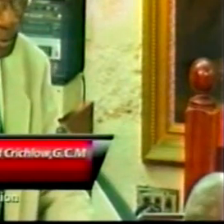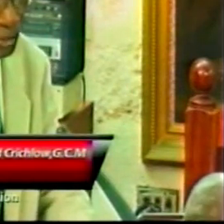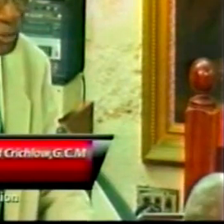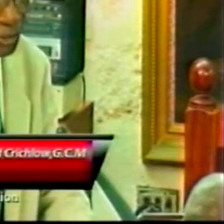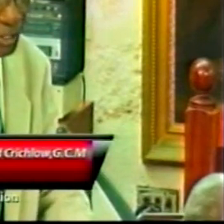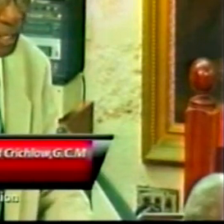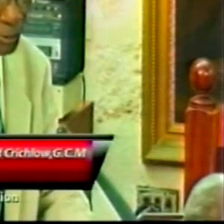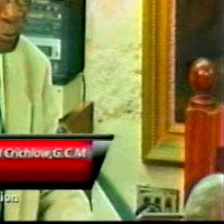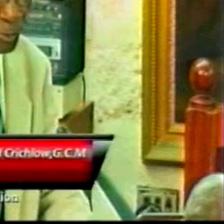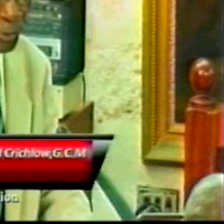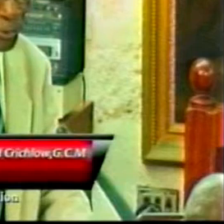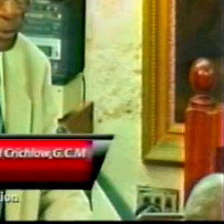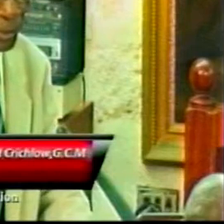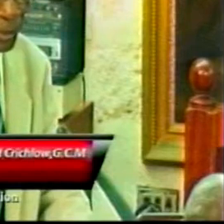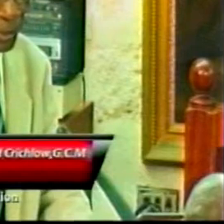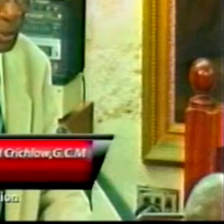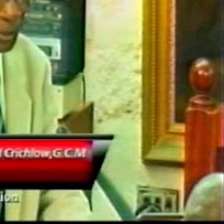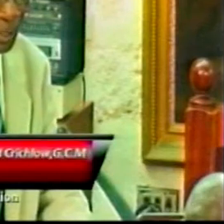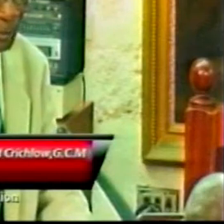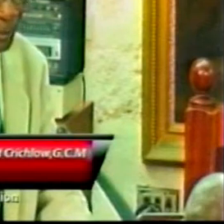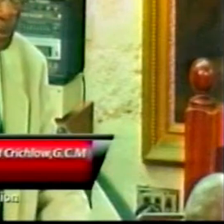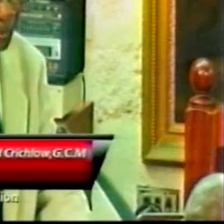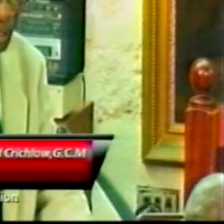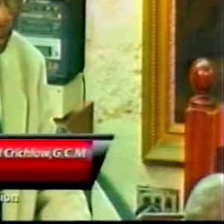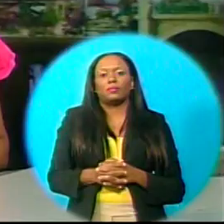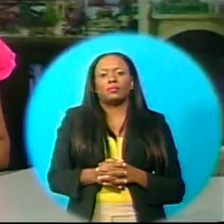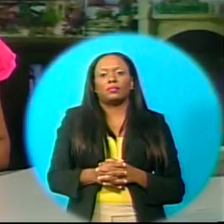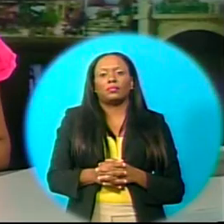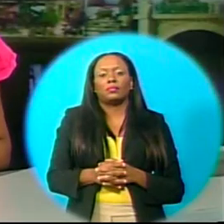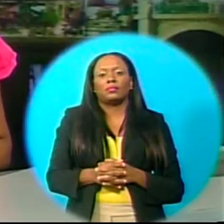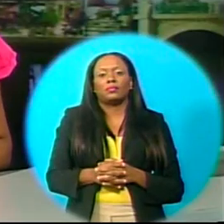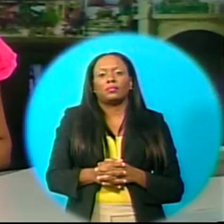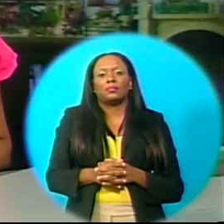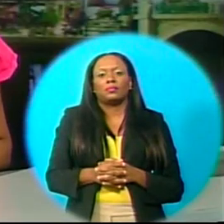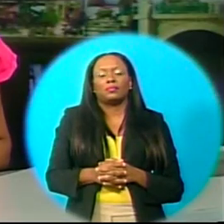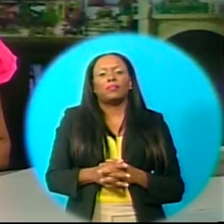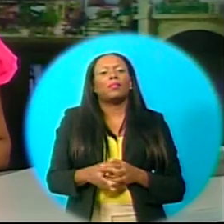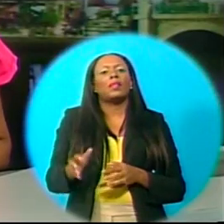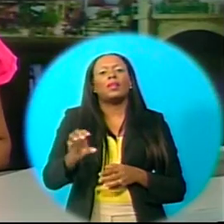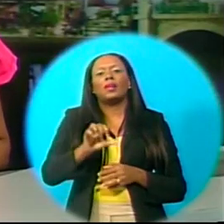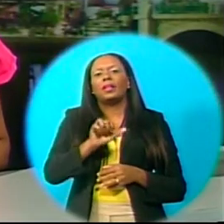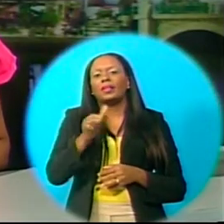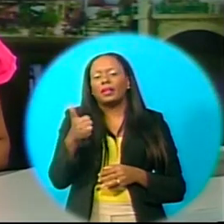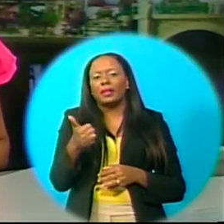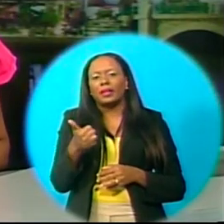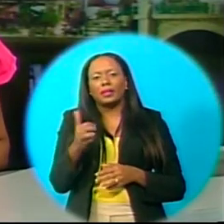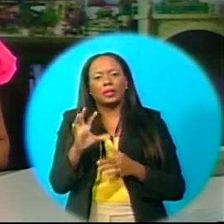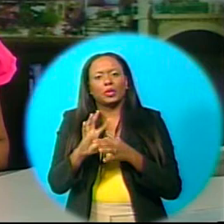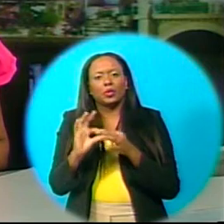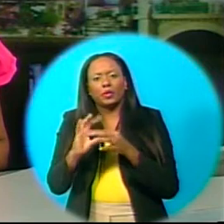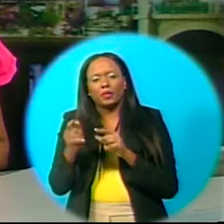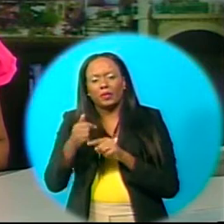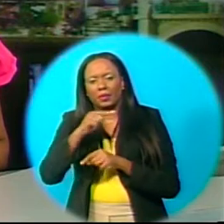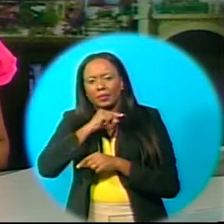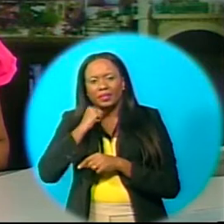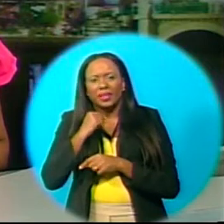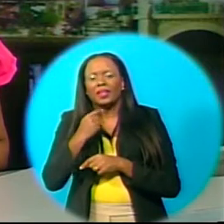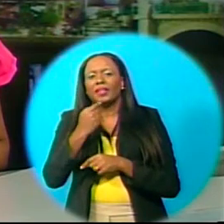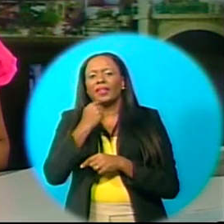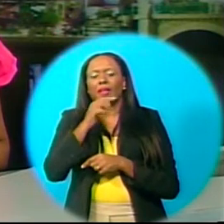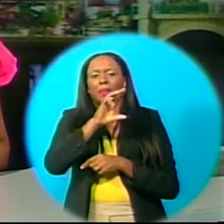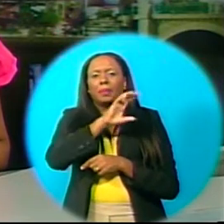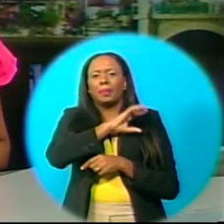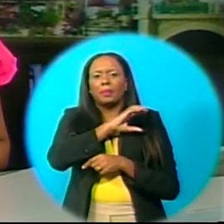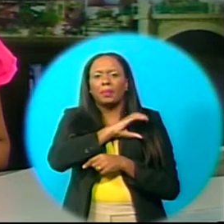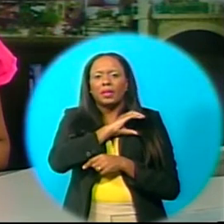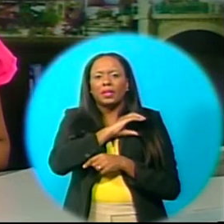the church can do more to help the young. On another note, Reverend Critchlow says since police risk their lives daily